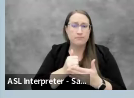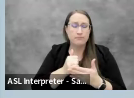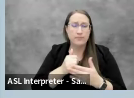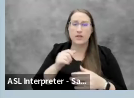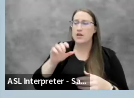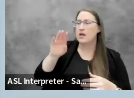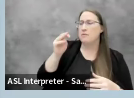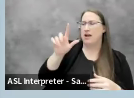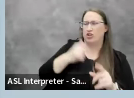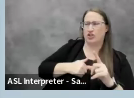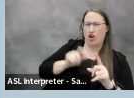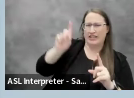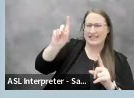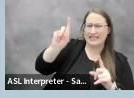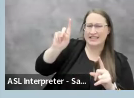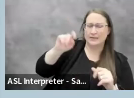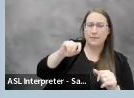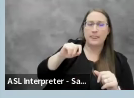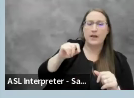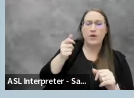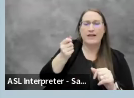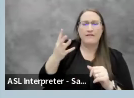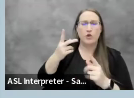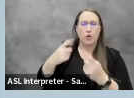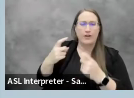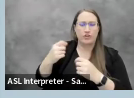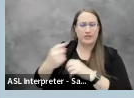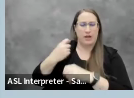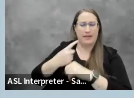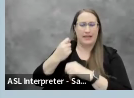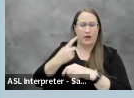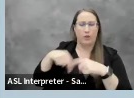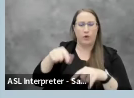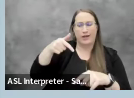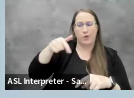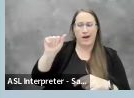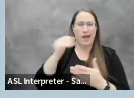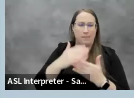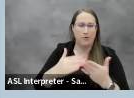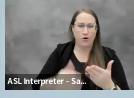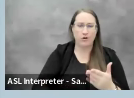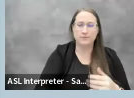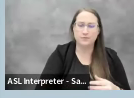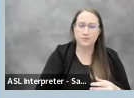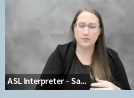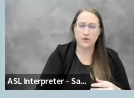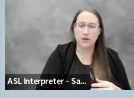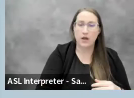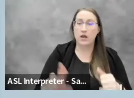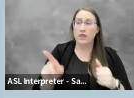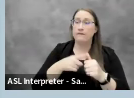Certainly, welcome you. certainly. Sure, no Yeah, we problem. have a few questions coming in through the question and answer feature. Okay. First